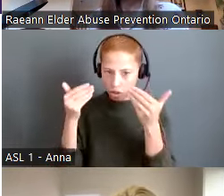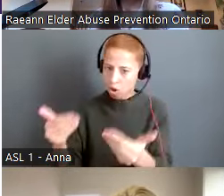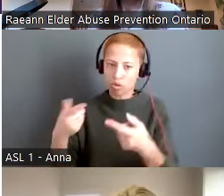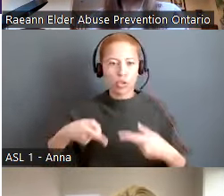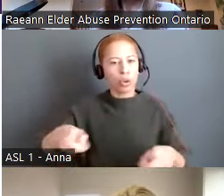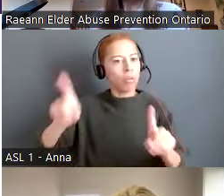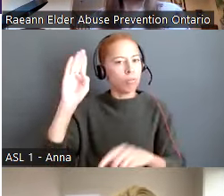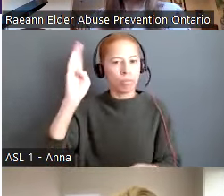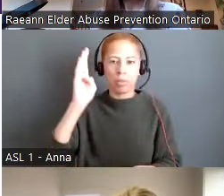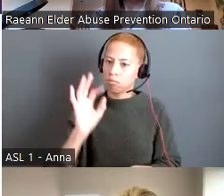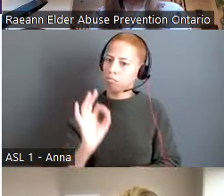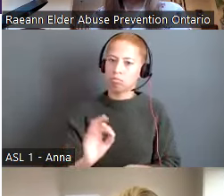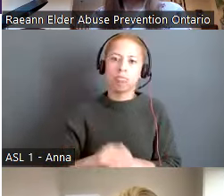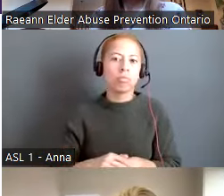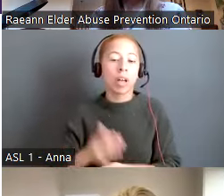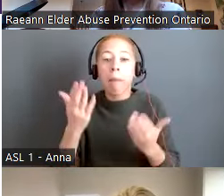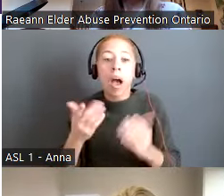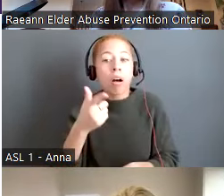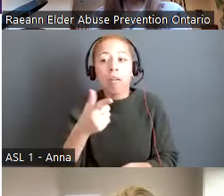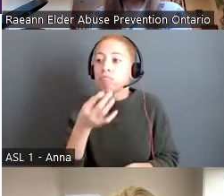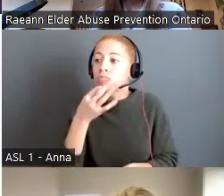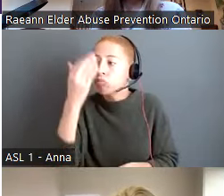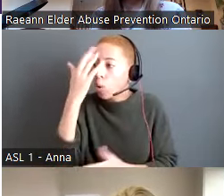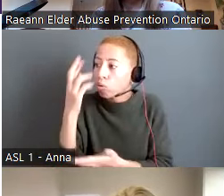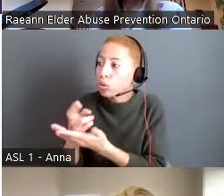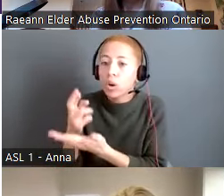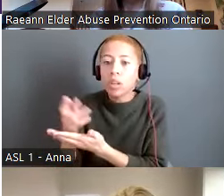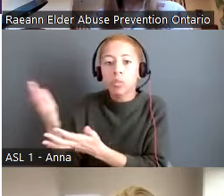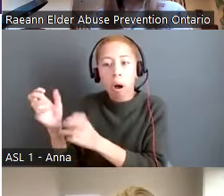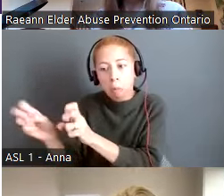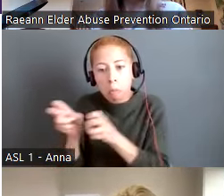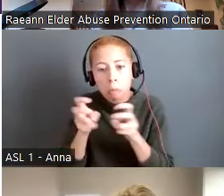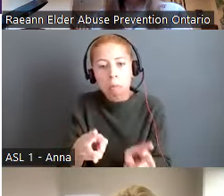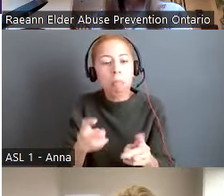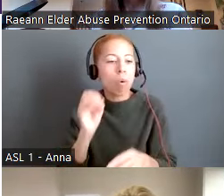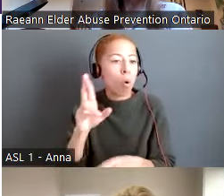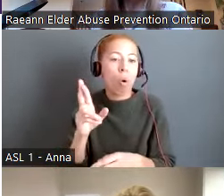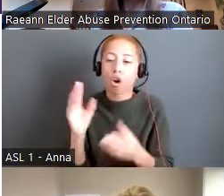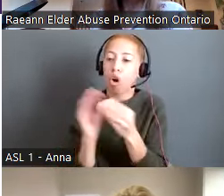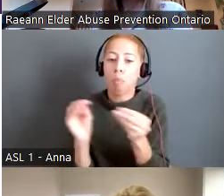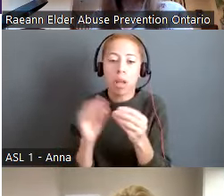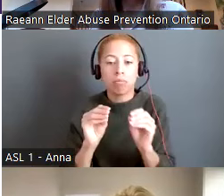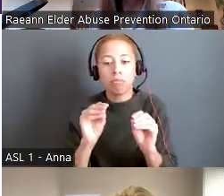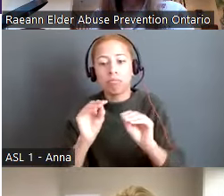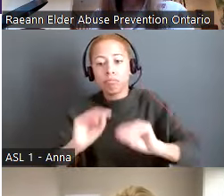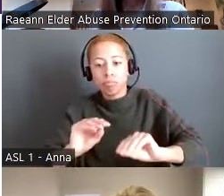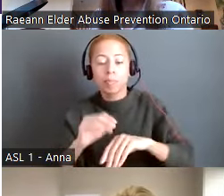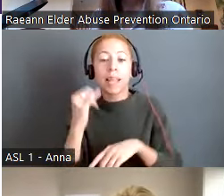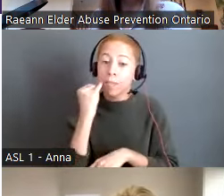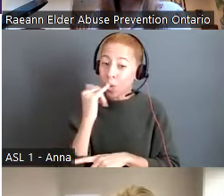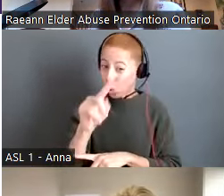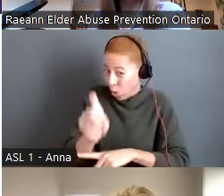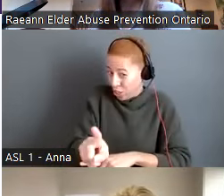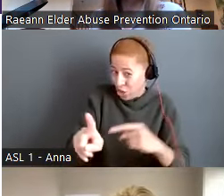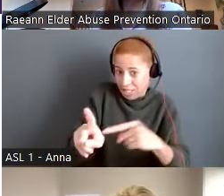You might know of some new resource or want to share a comment on what somebody's been saying. If you have a specific question for our speakers, please post it